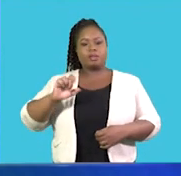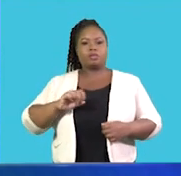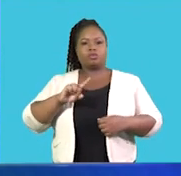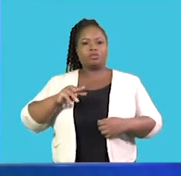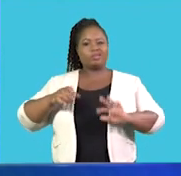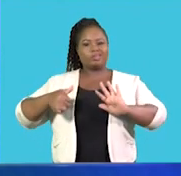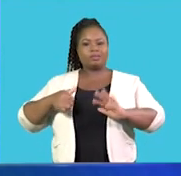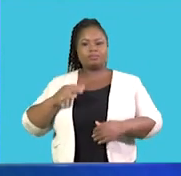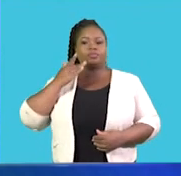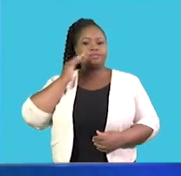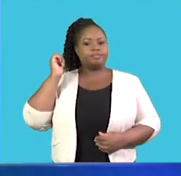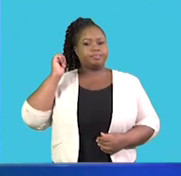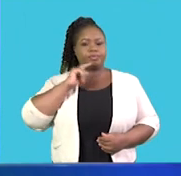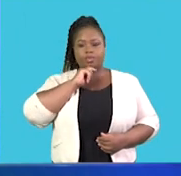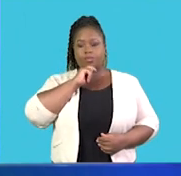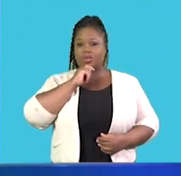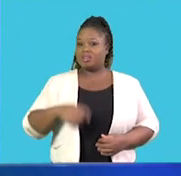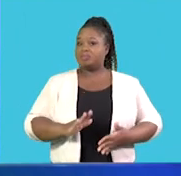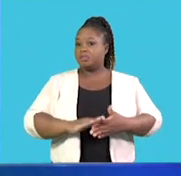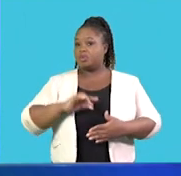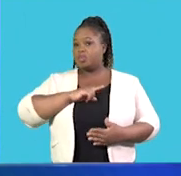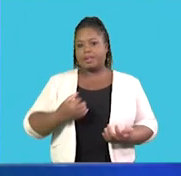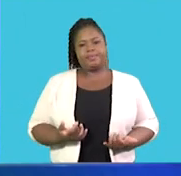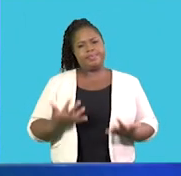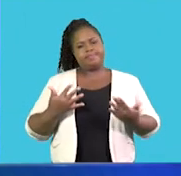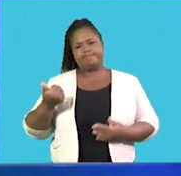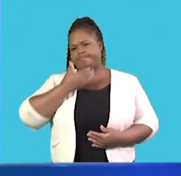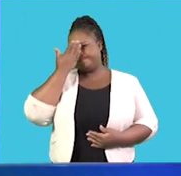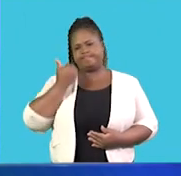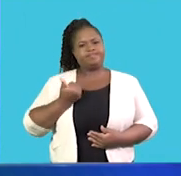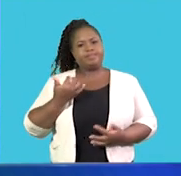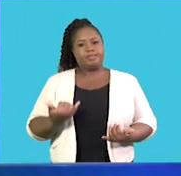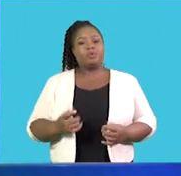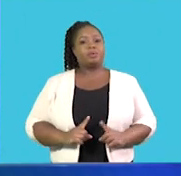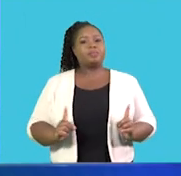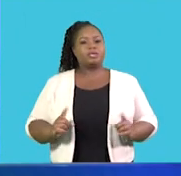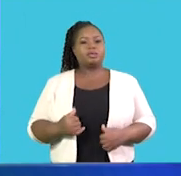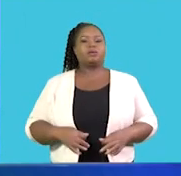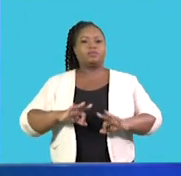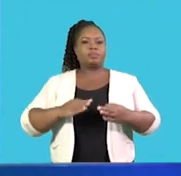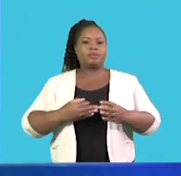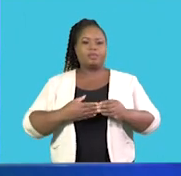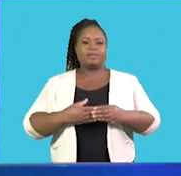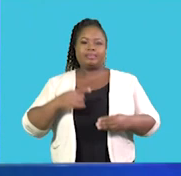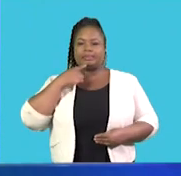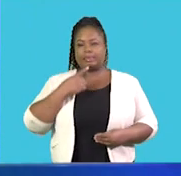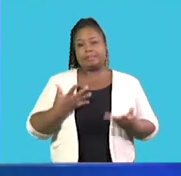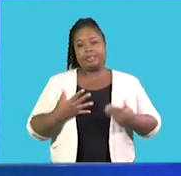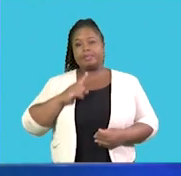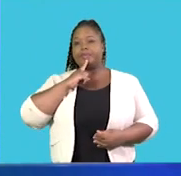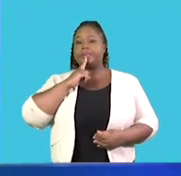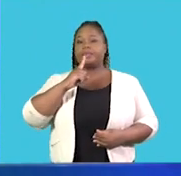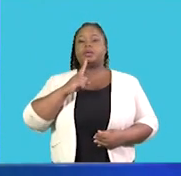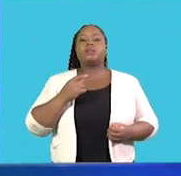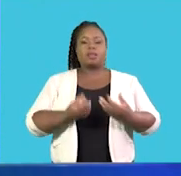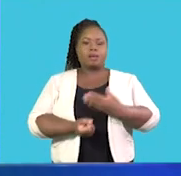ngentseni yayizolo. Unobangela womlilo otshise indlu yonke awukaziwa kwangoku. Kodwa amalungu osapho arhanela ukuba likhandlela